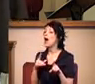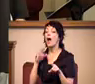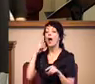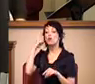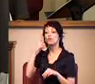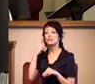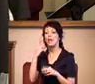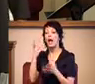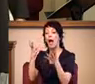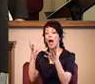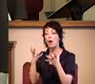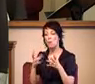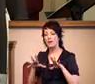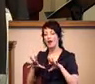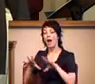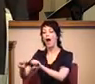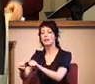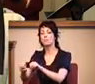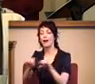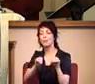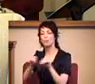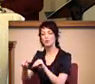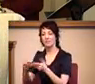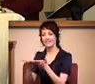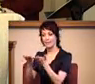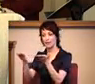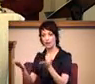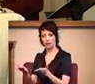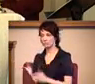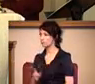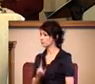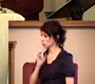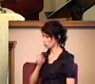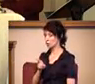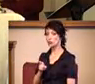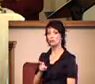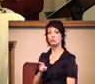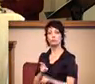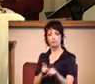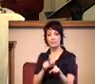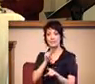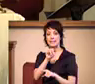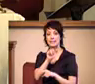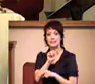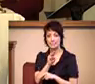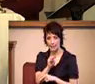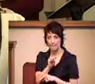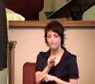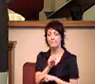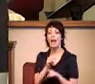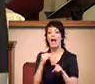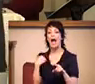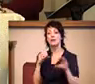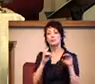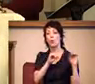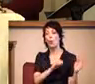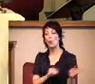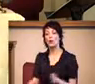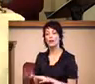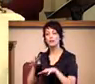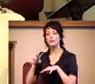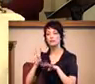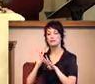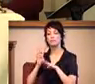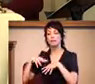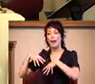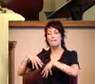want an Occupy movement here. And there is. A lot of us are involved in it. Tim Hain has organized a march that's happening in